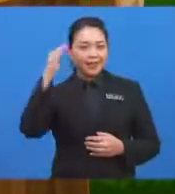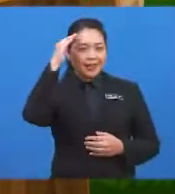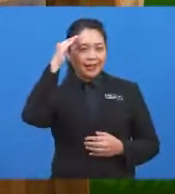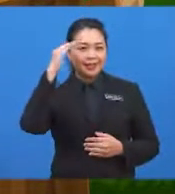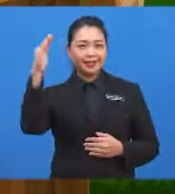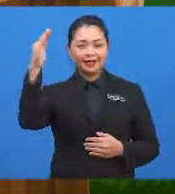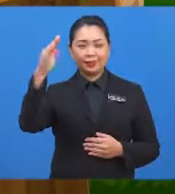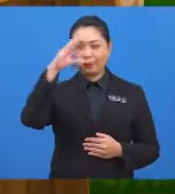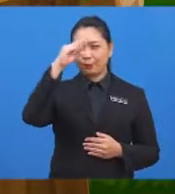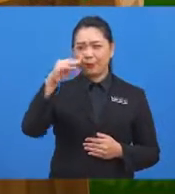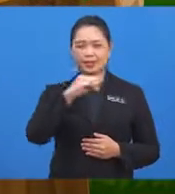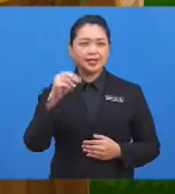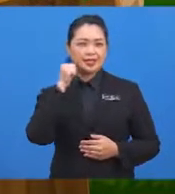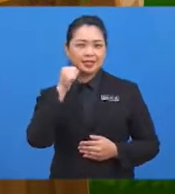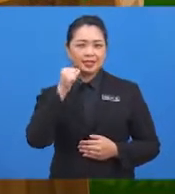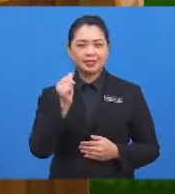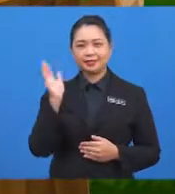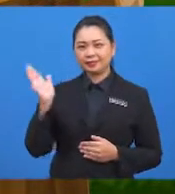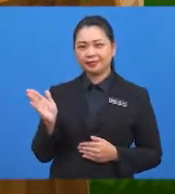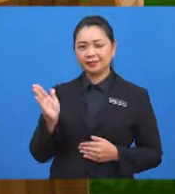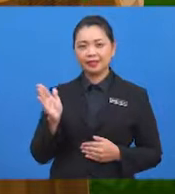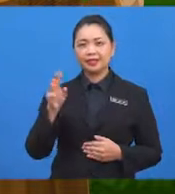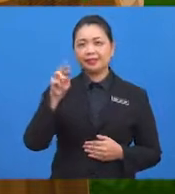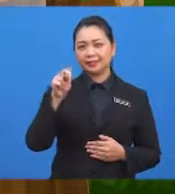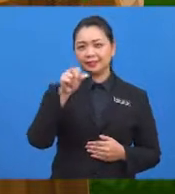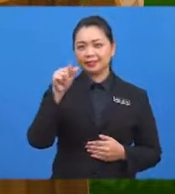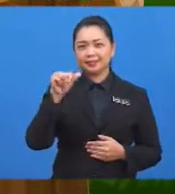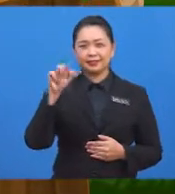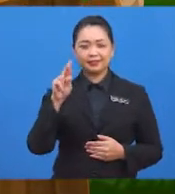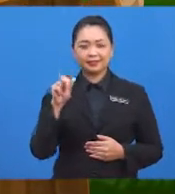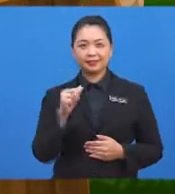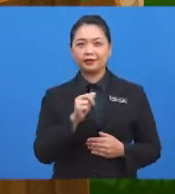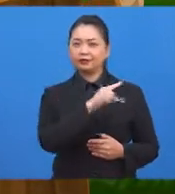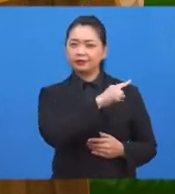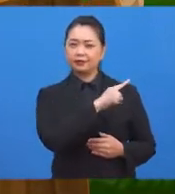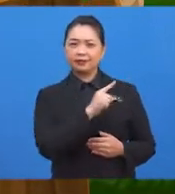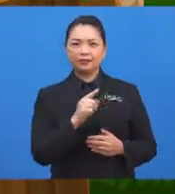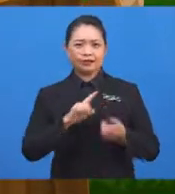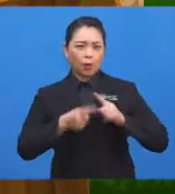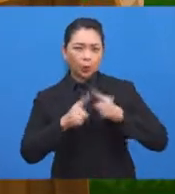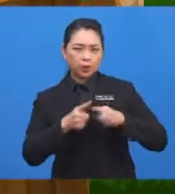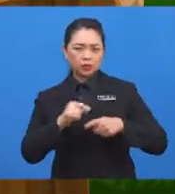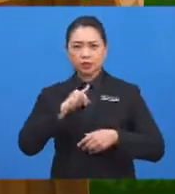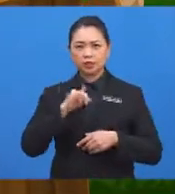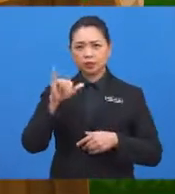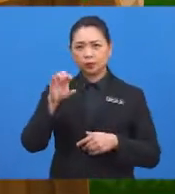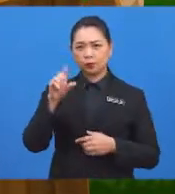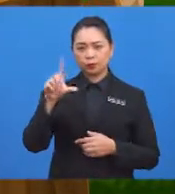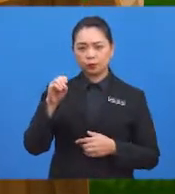Hello boys and girls, I'm Miss Nazira and this is my friend Yolo.